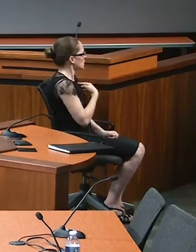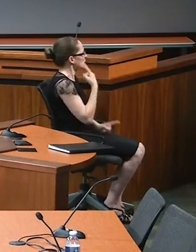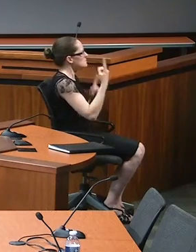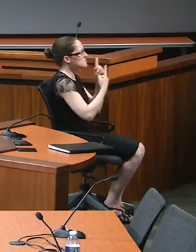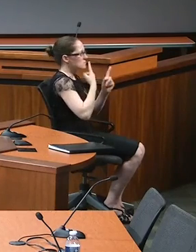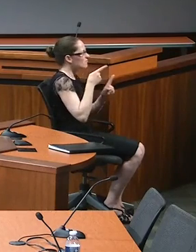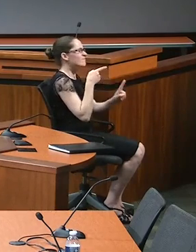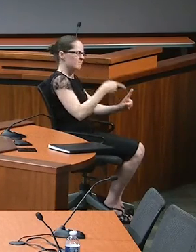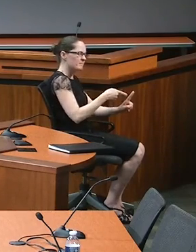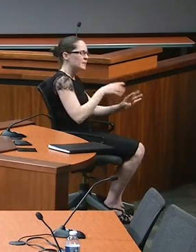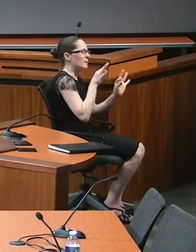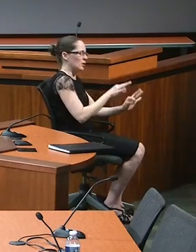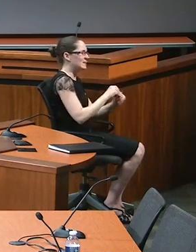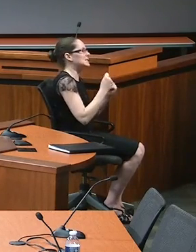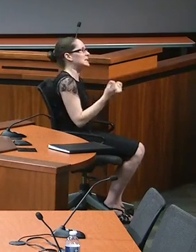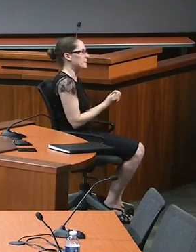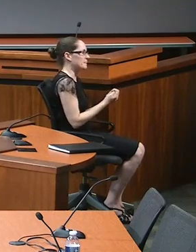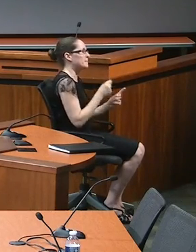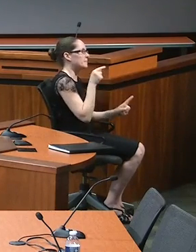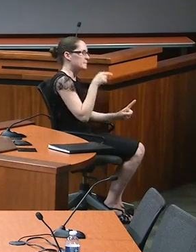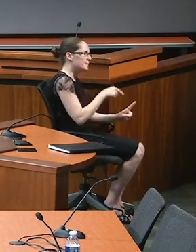Mahan Reichel, but they also have